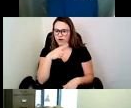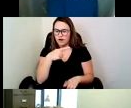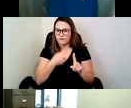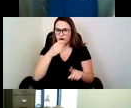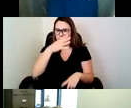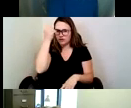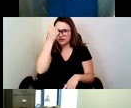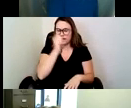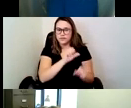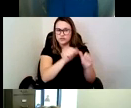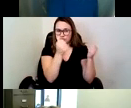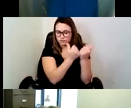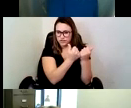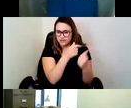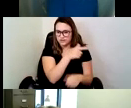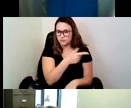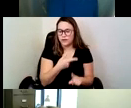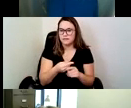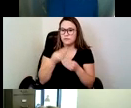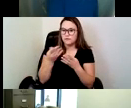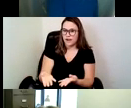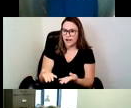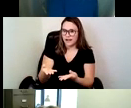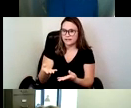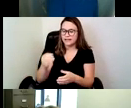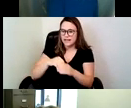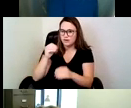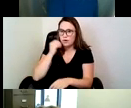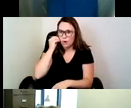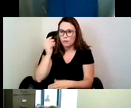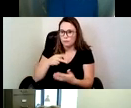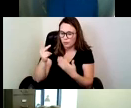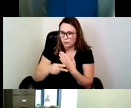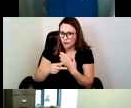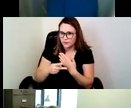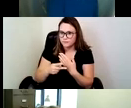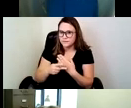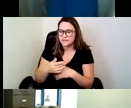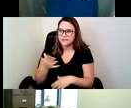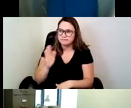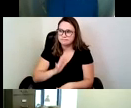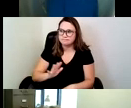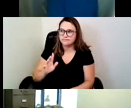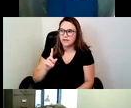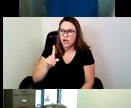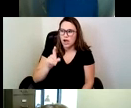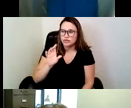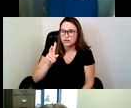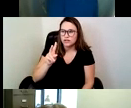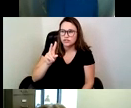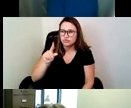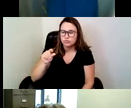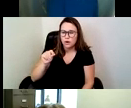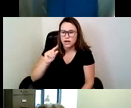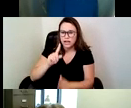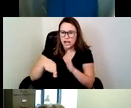as well to caregivers. It's 120 hours a year, I believe.